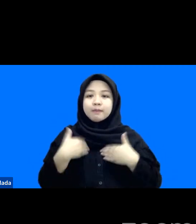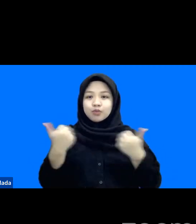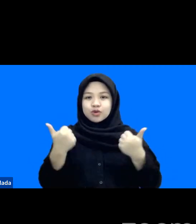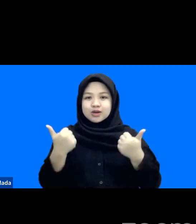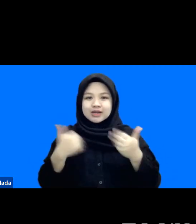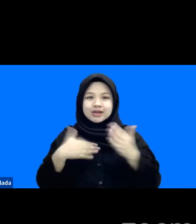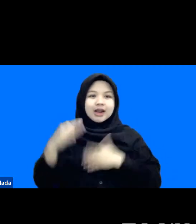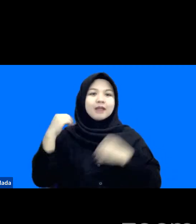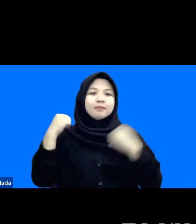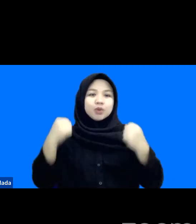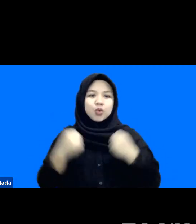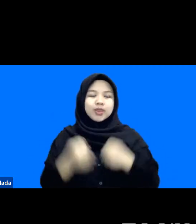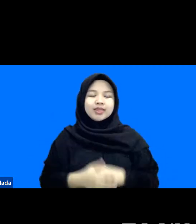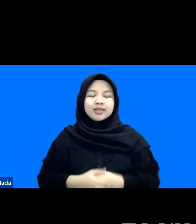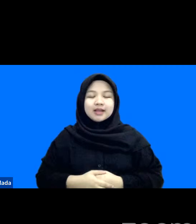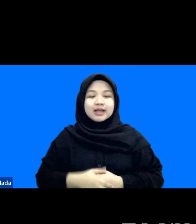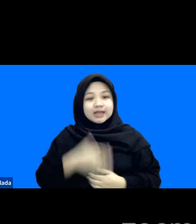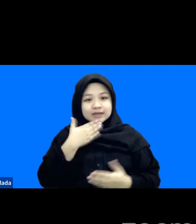Salam. Back to you,